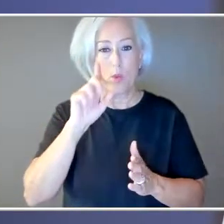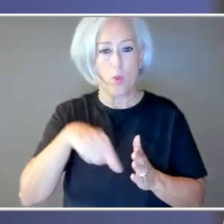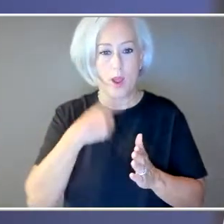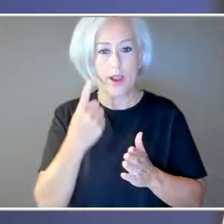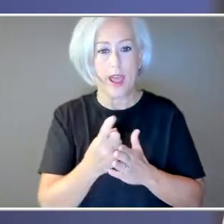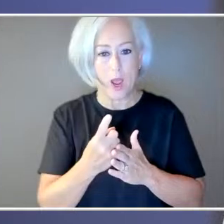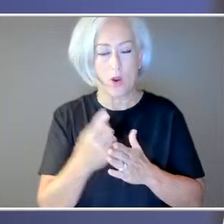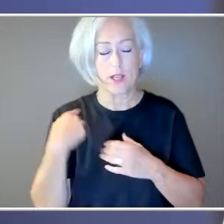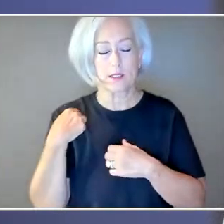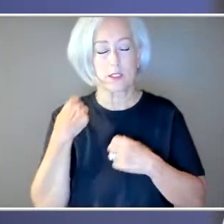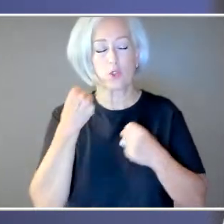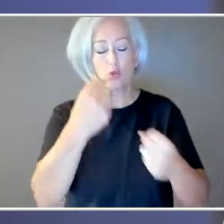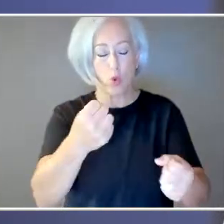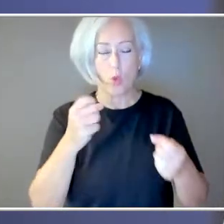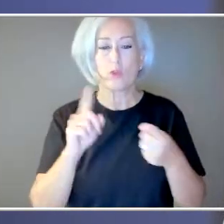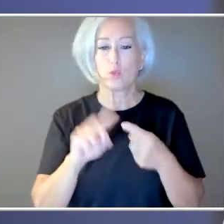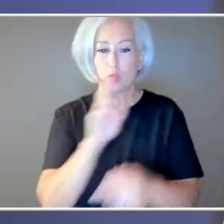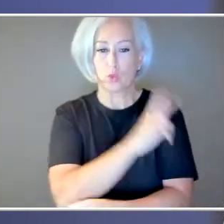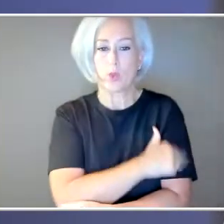to the hospital.